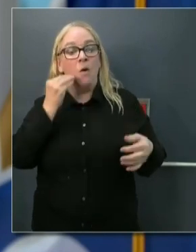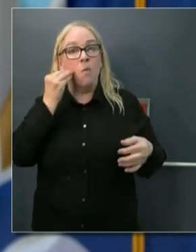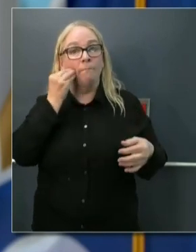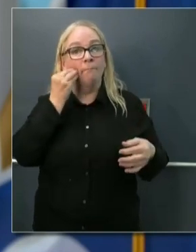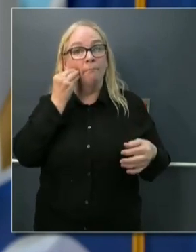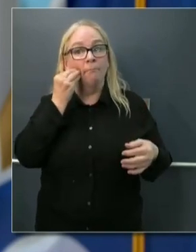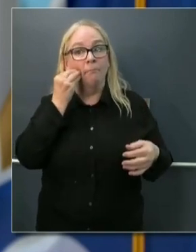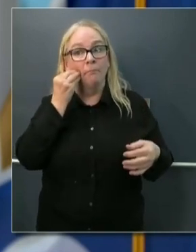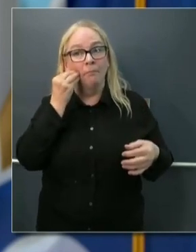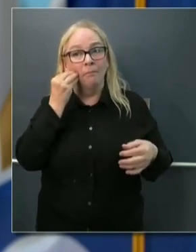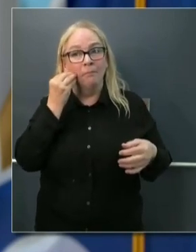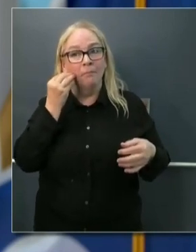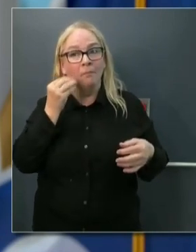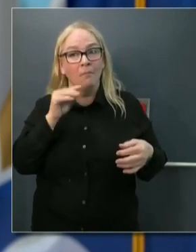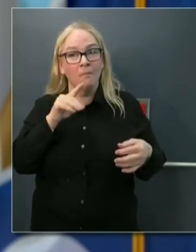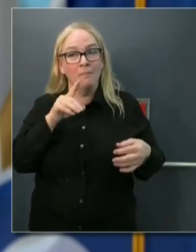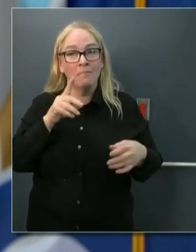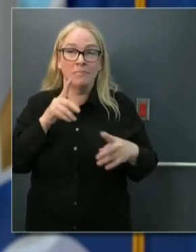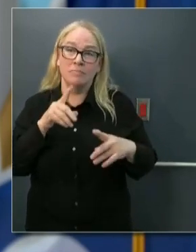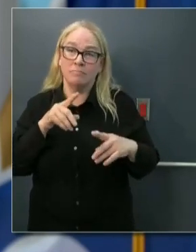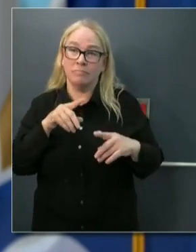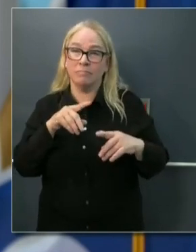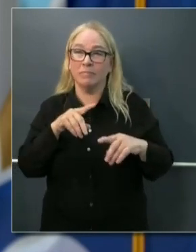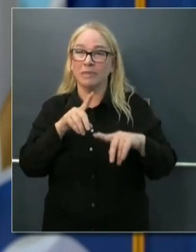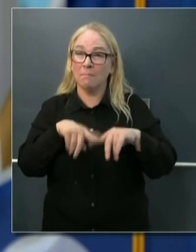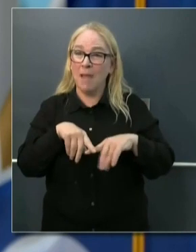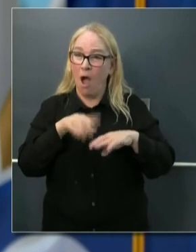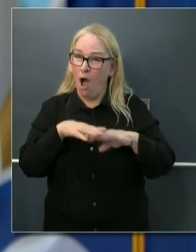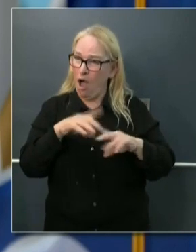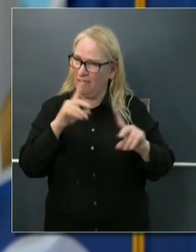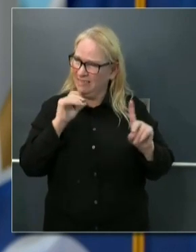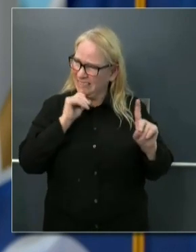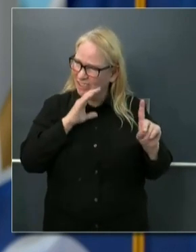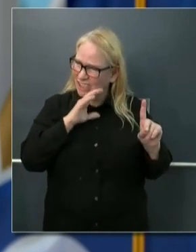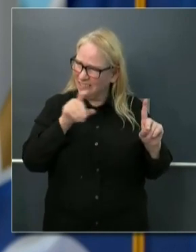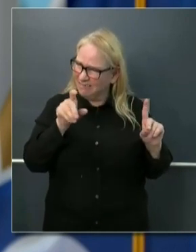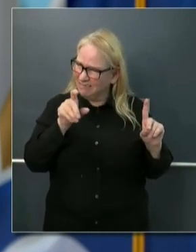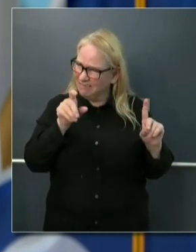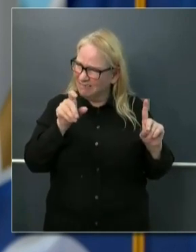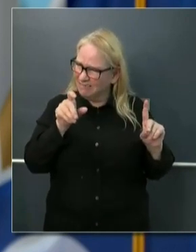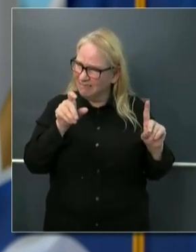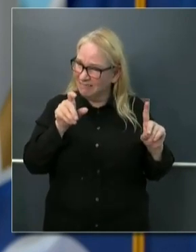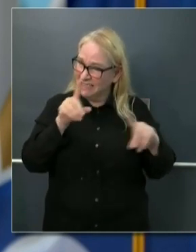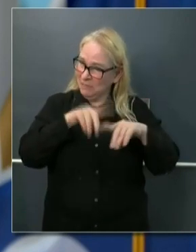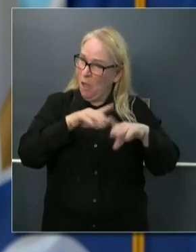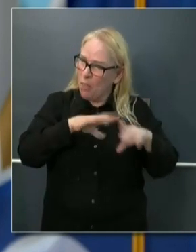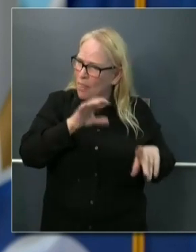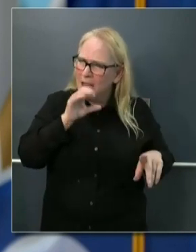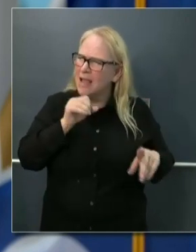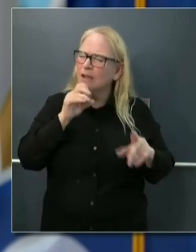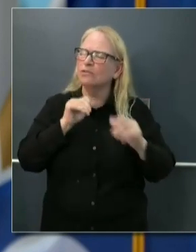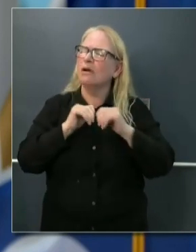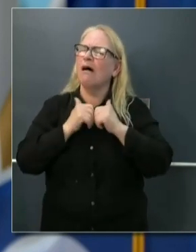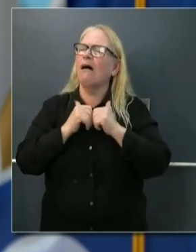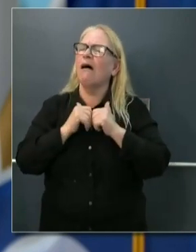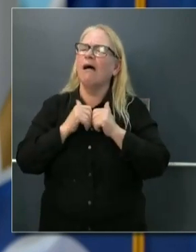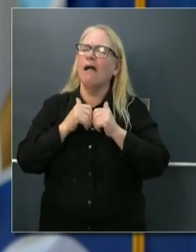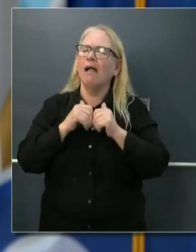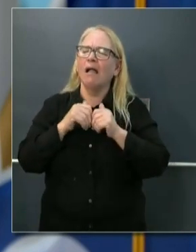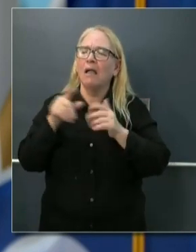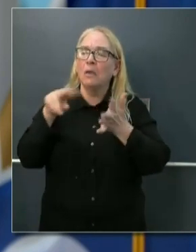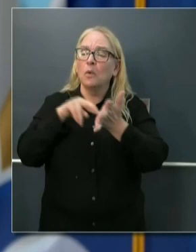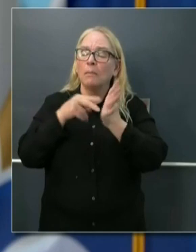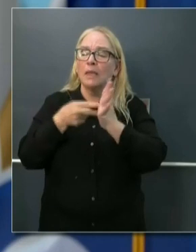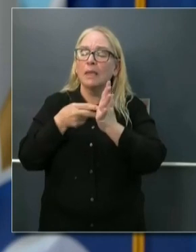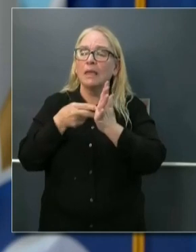like it was at the start of this whole thing for those over 65 when they were told to stay home? Do you expect it to be a combination of antibody and other